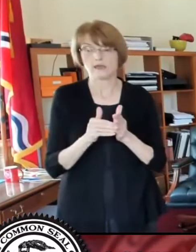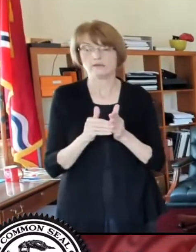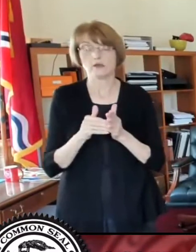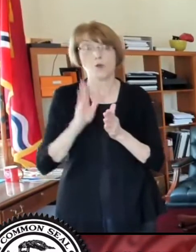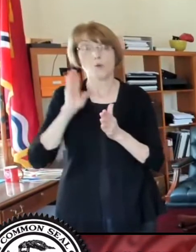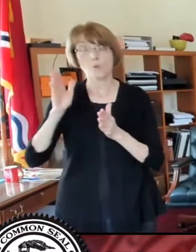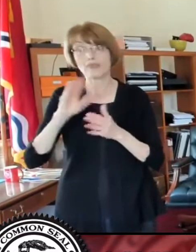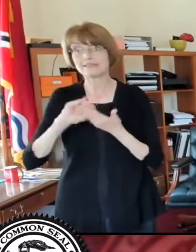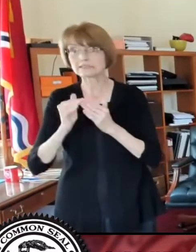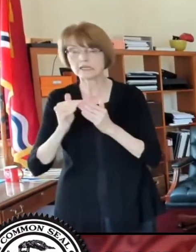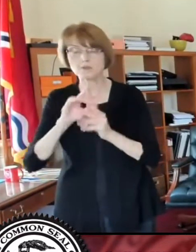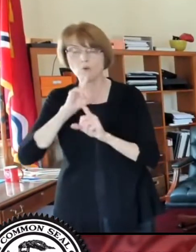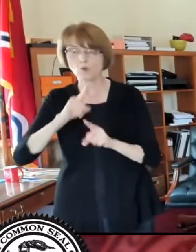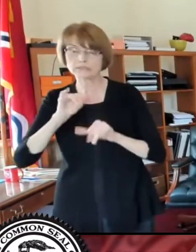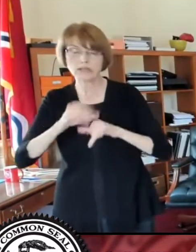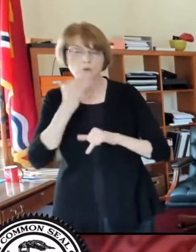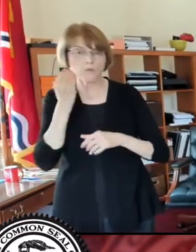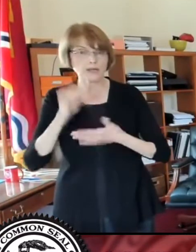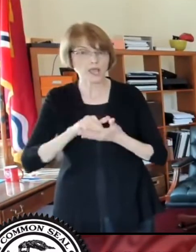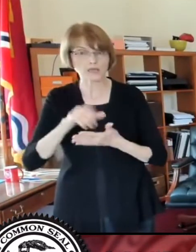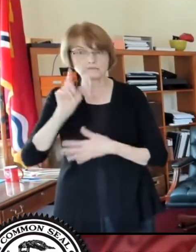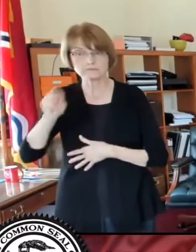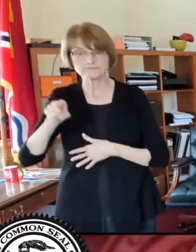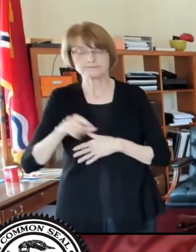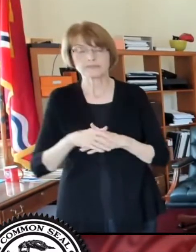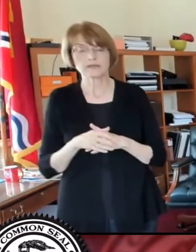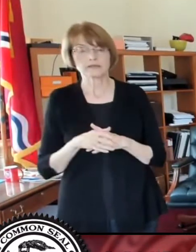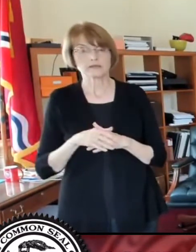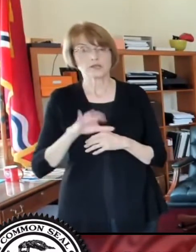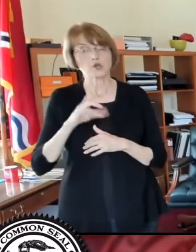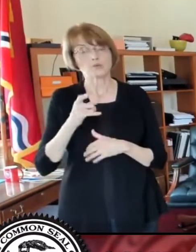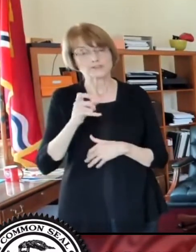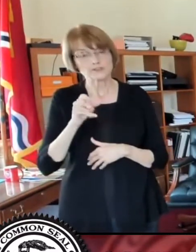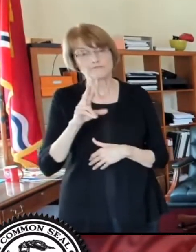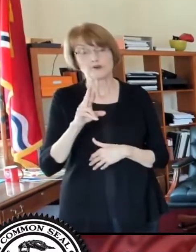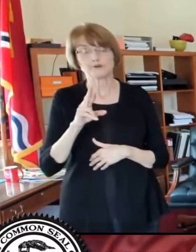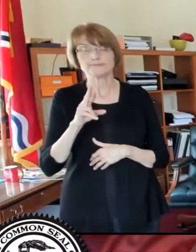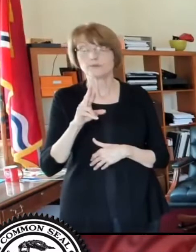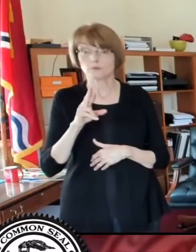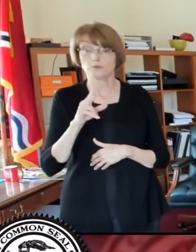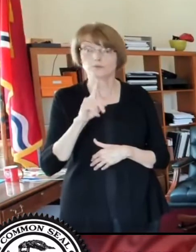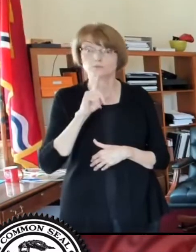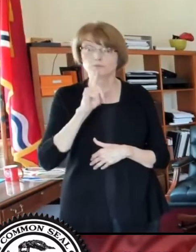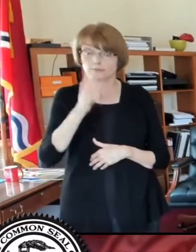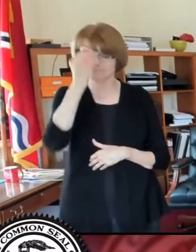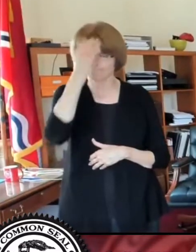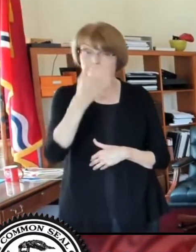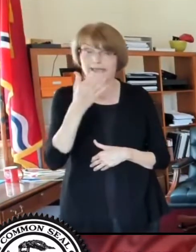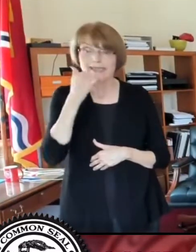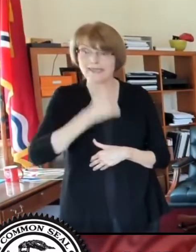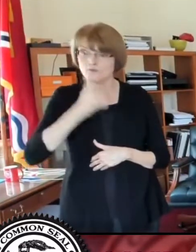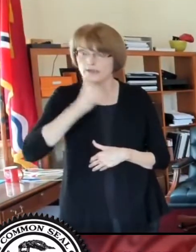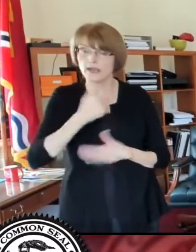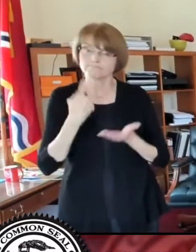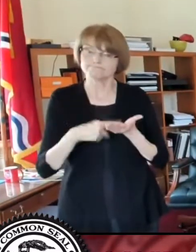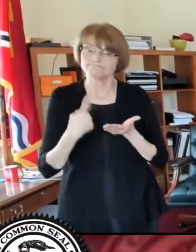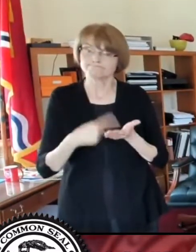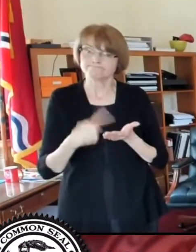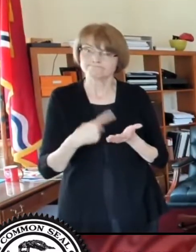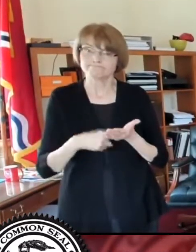order. So, Christopher, you know, that's one of the things that we talk about almost every day. And you may know this,